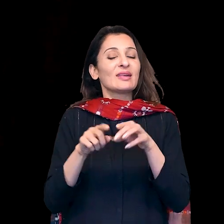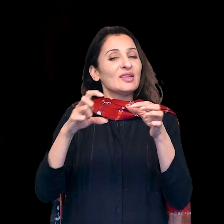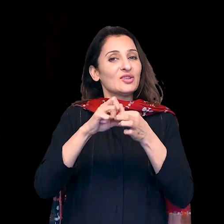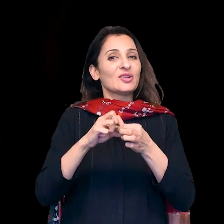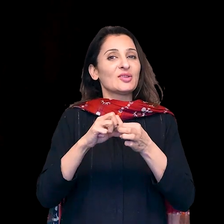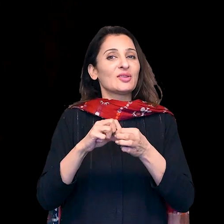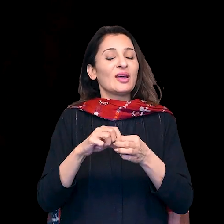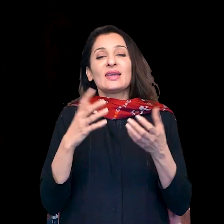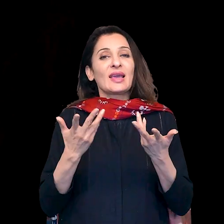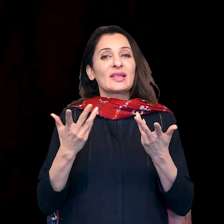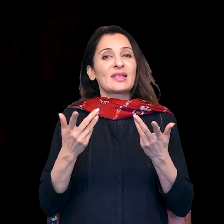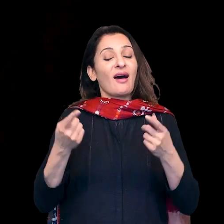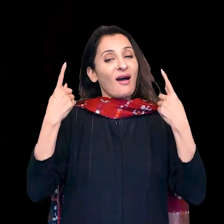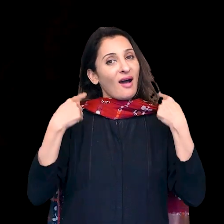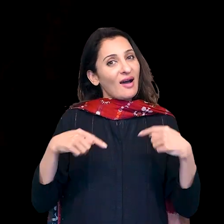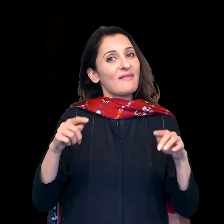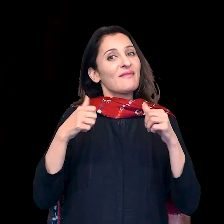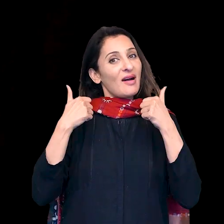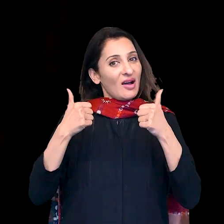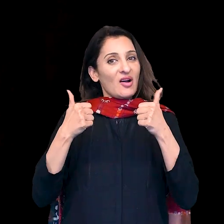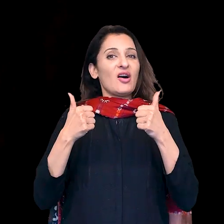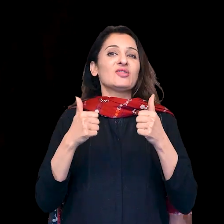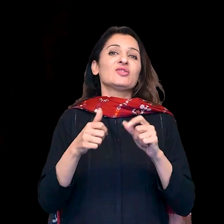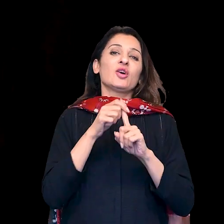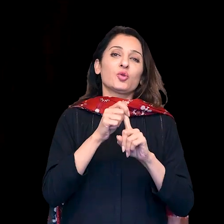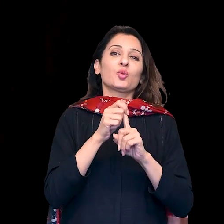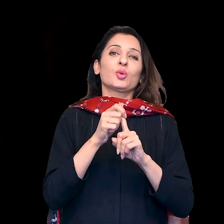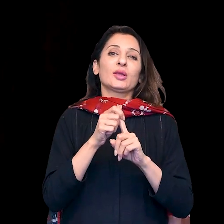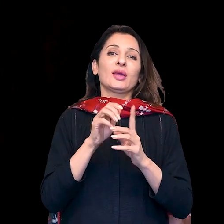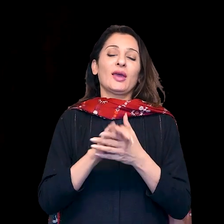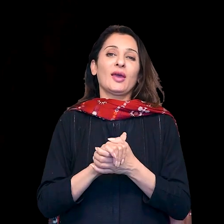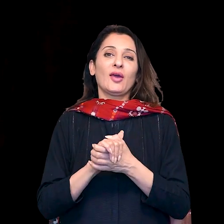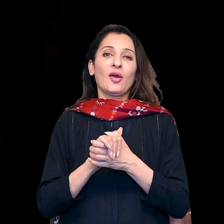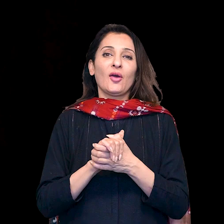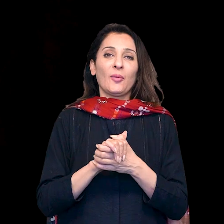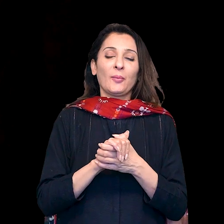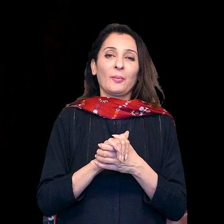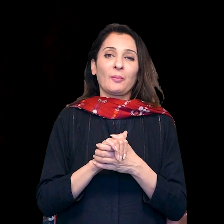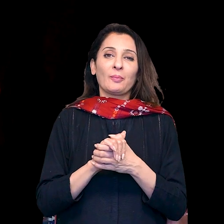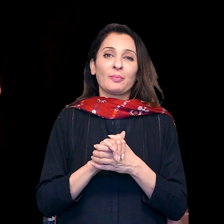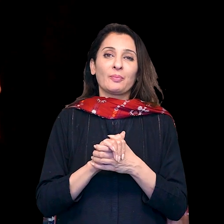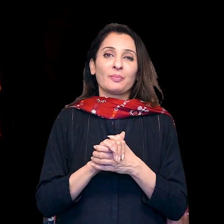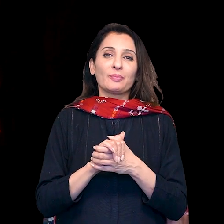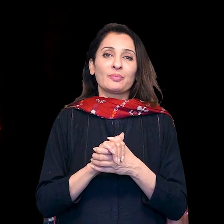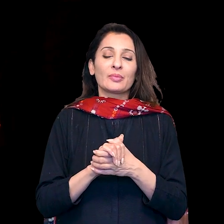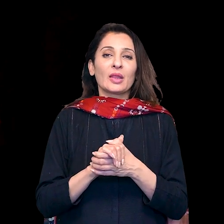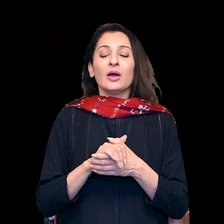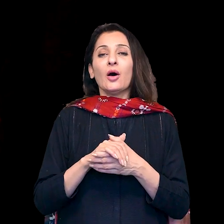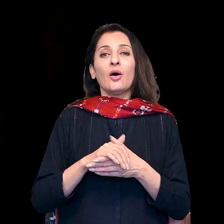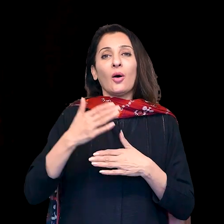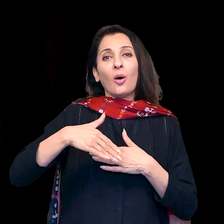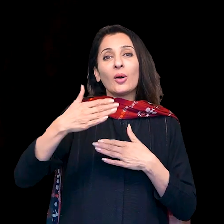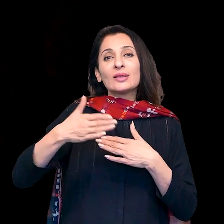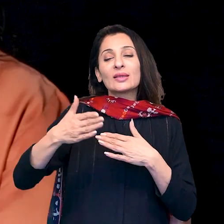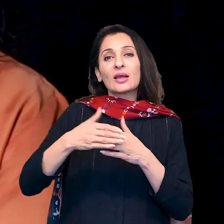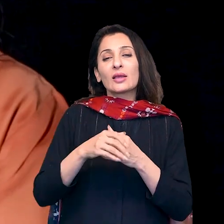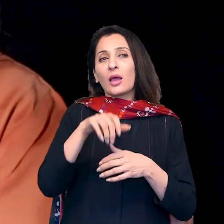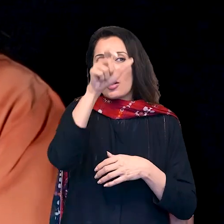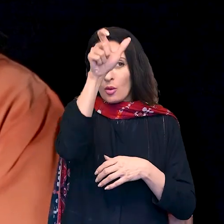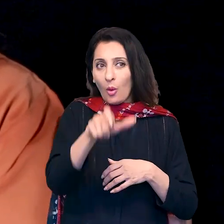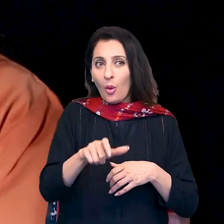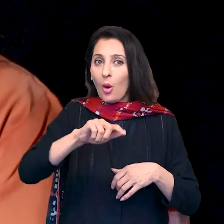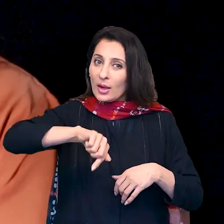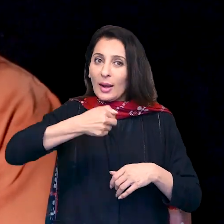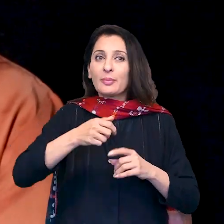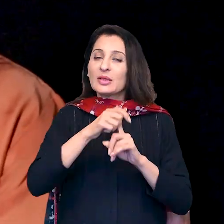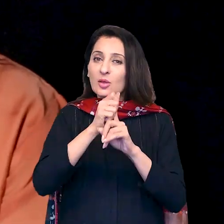you. That doesn't mean that it's an unhealthy relationship. It just means your needs are different and their needs may be different. Talking